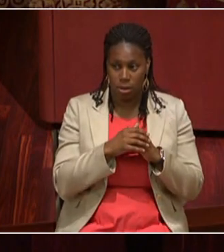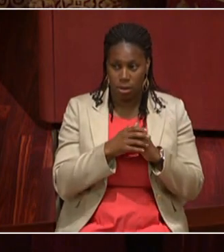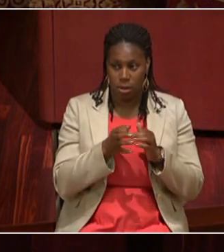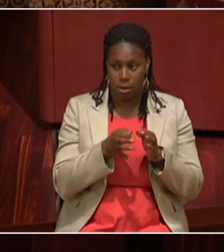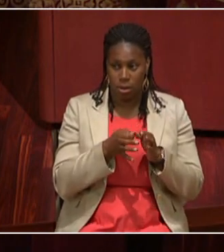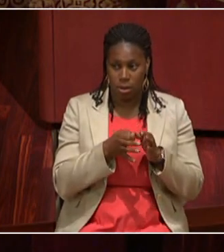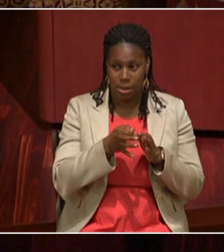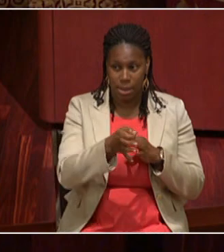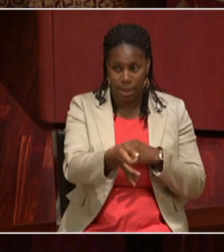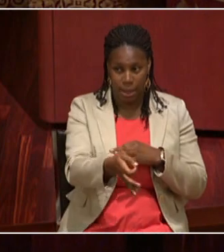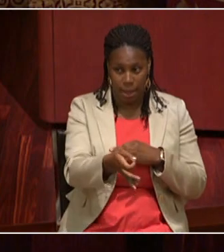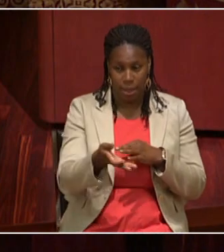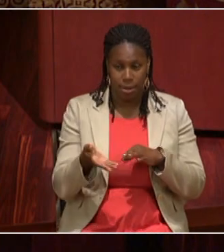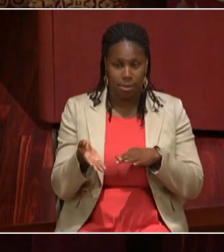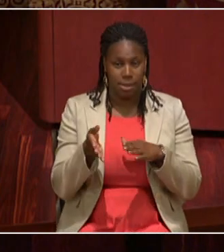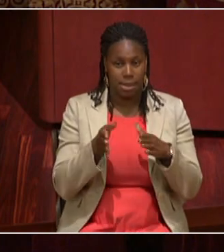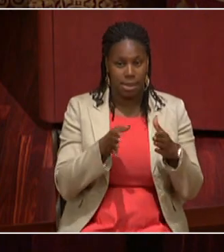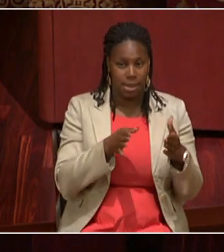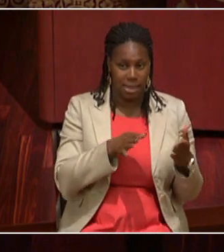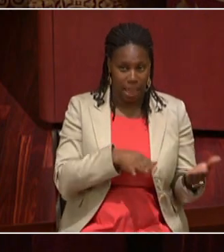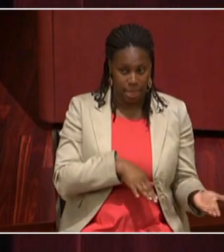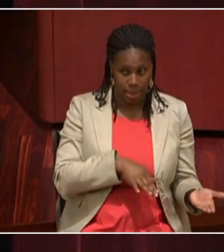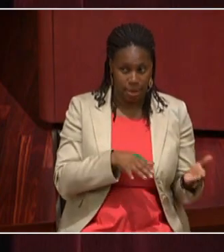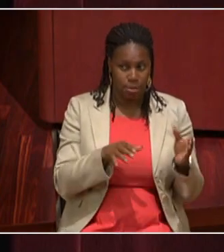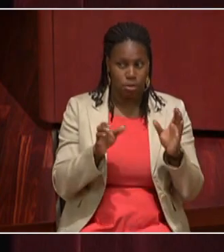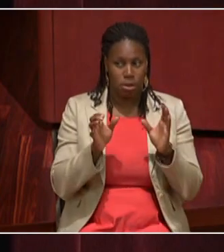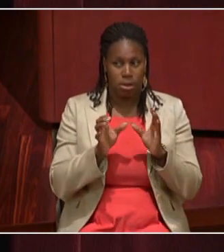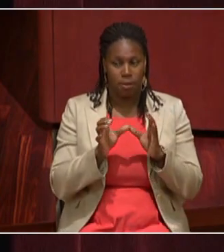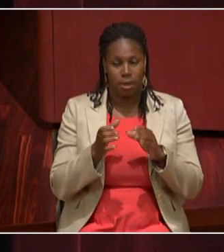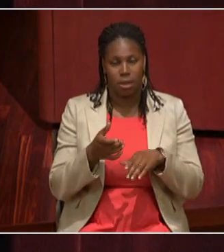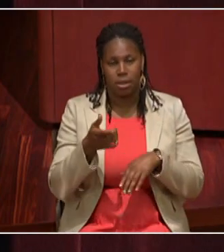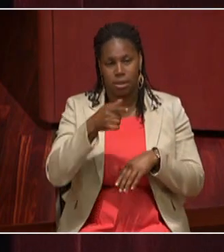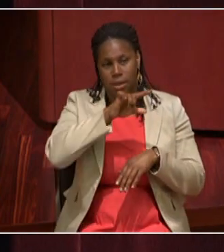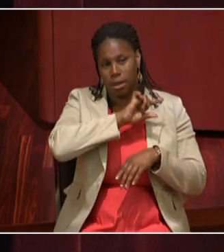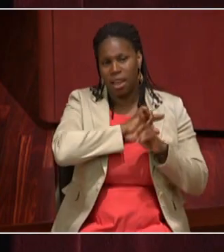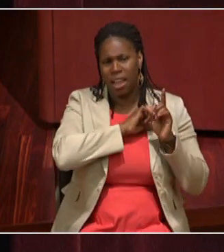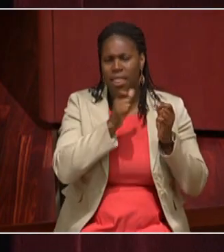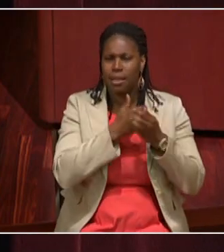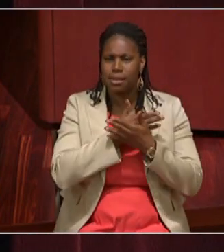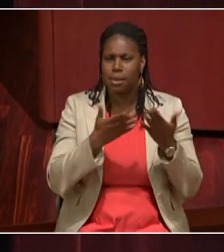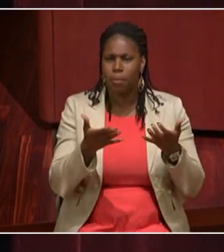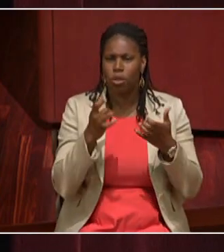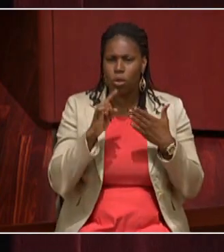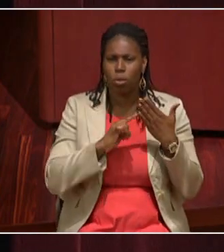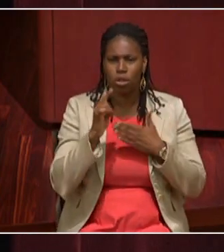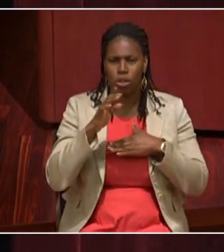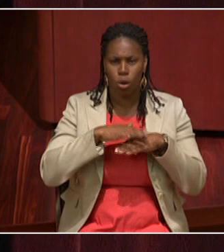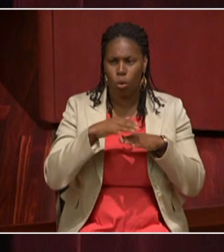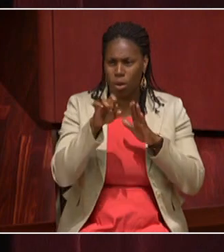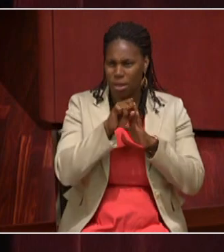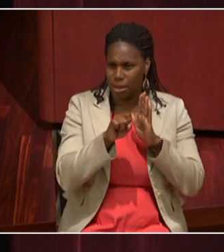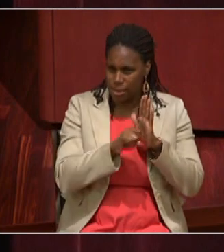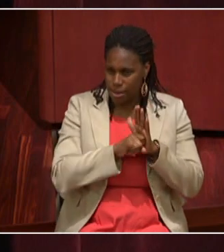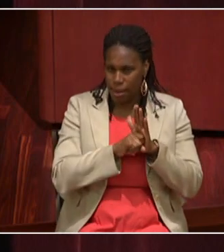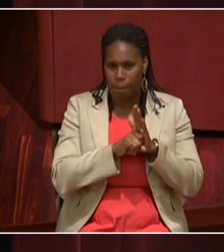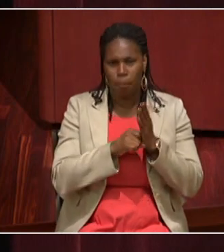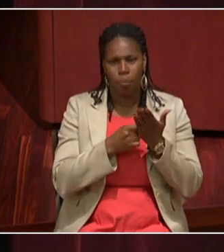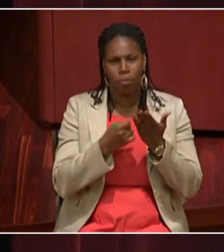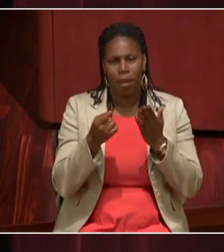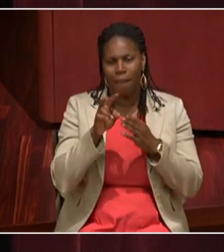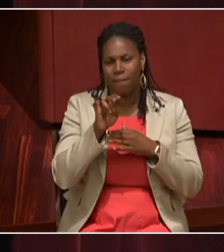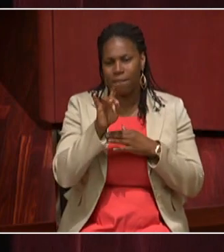Delayed death certificates. That's something that you would want to check on the state level with the Bureau of